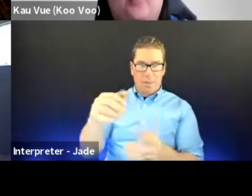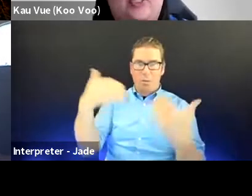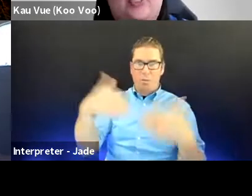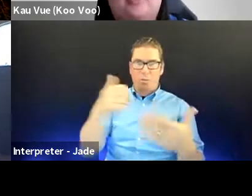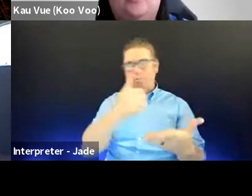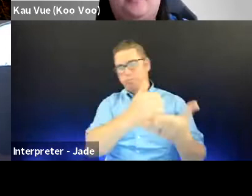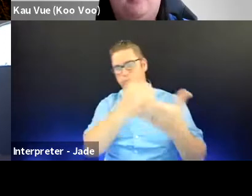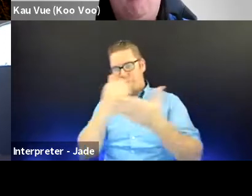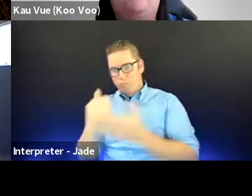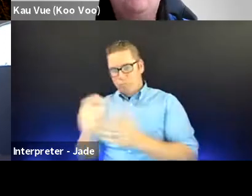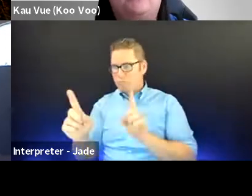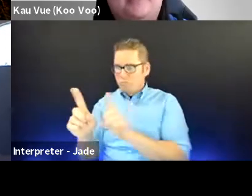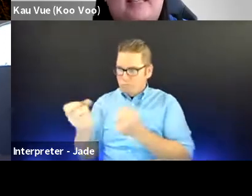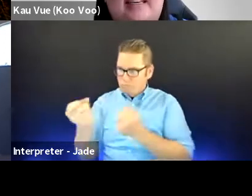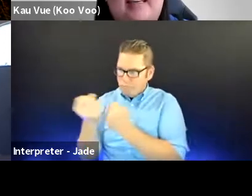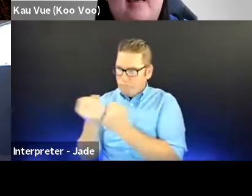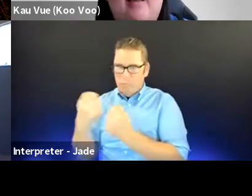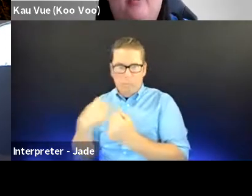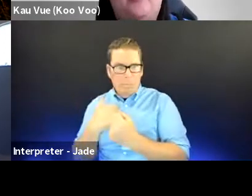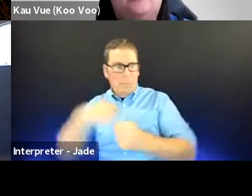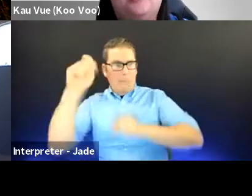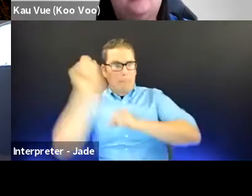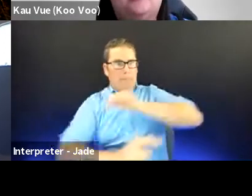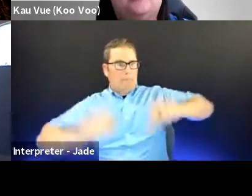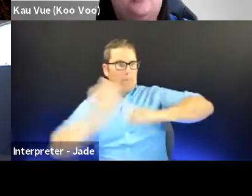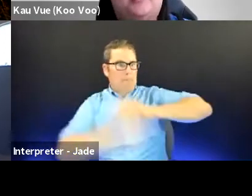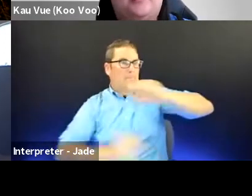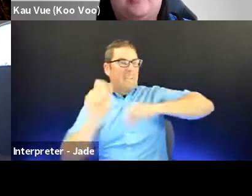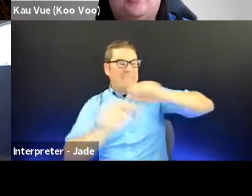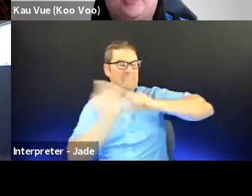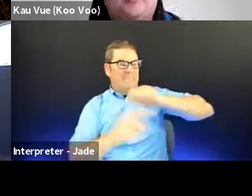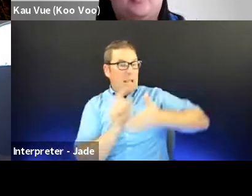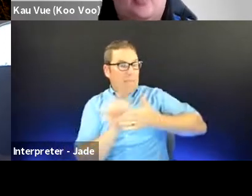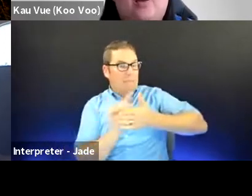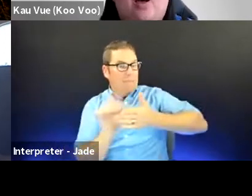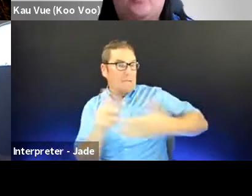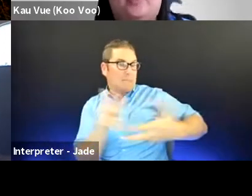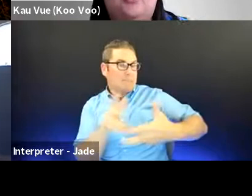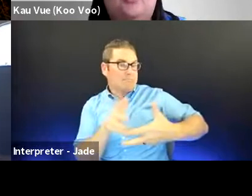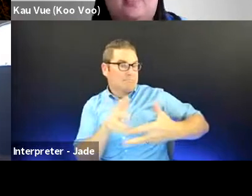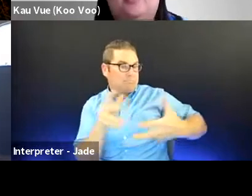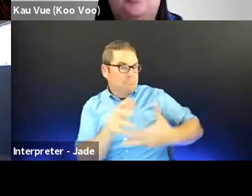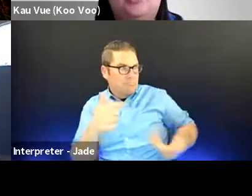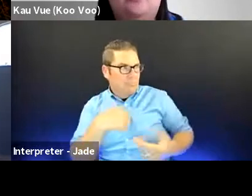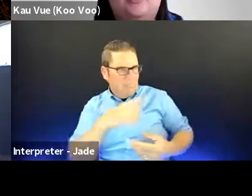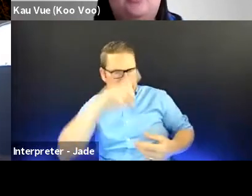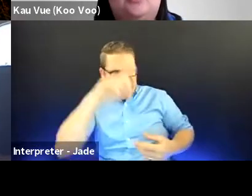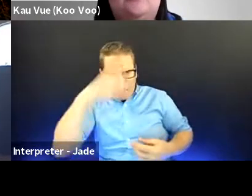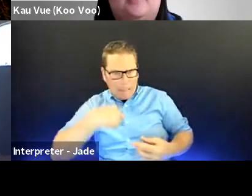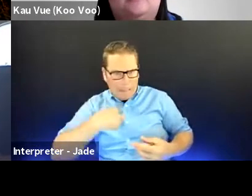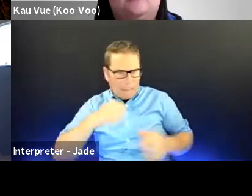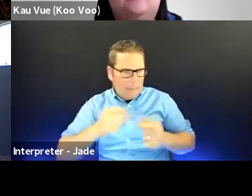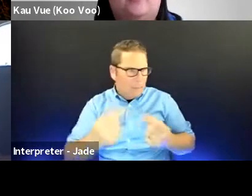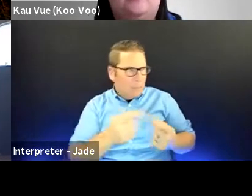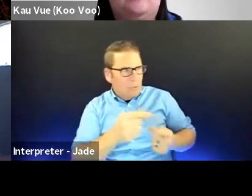so many questions. We met almost weekly, just because I had questions about what was going on, what I could do. And so she really